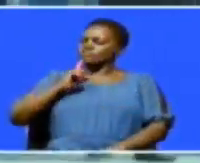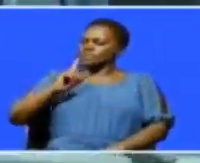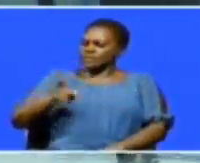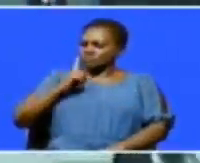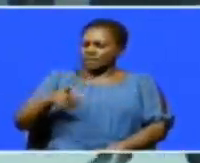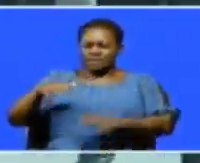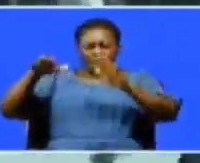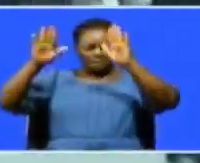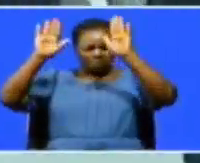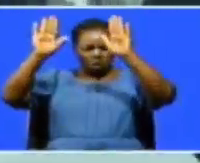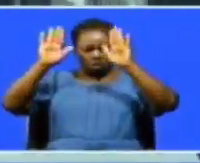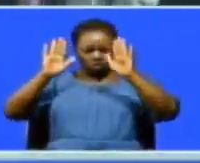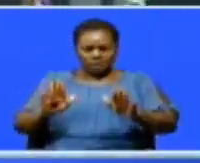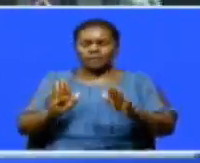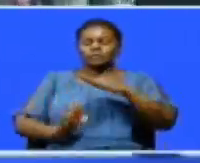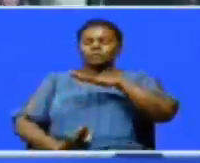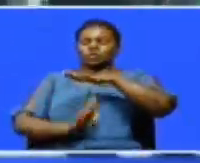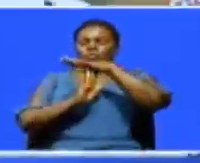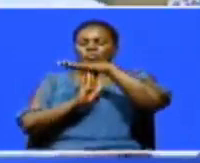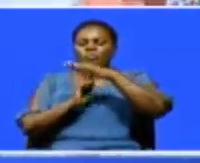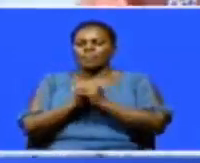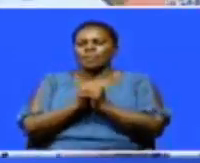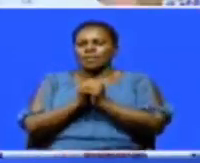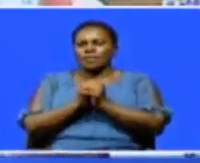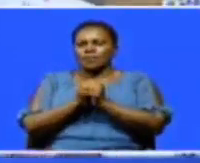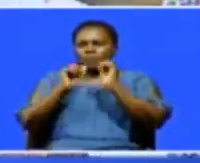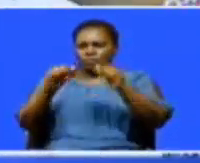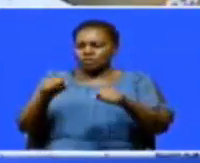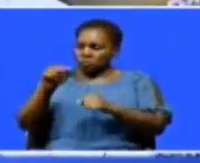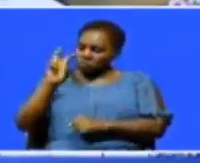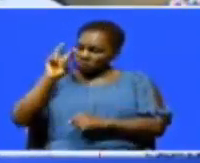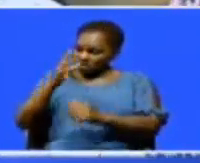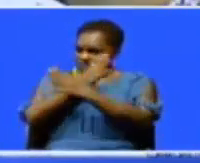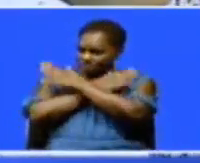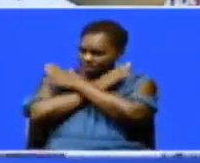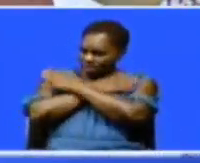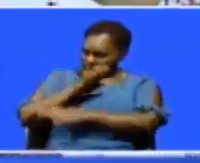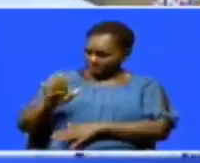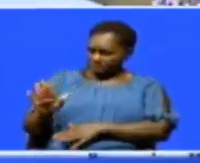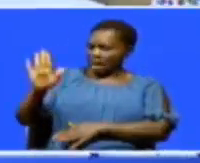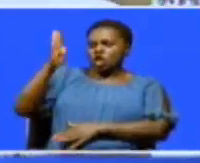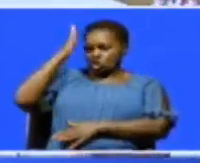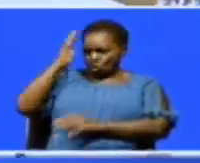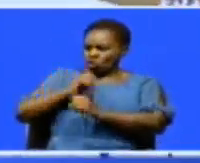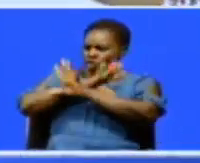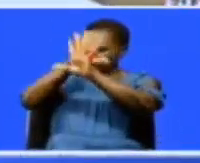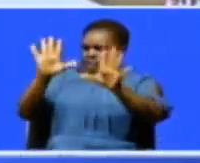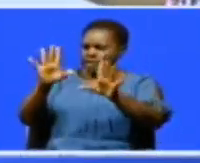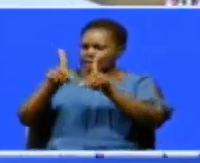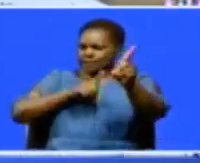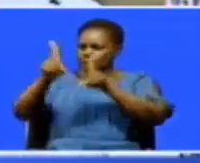was going to play the ultimate role. And if you can see a colleague of yours who you know came from